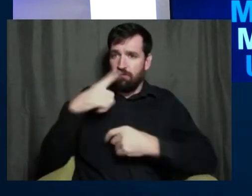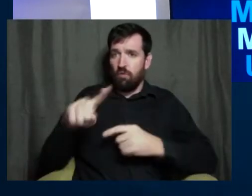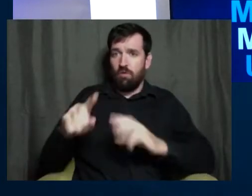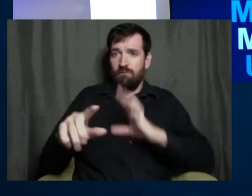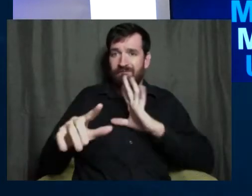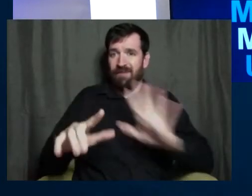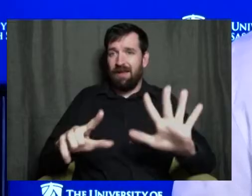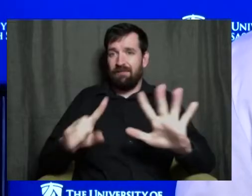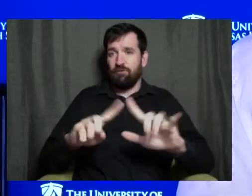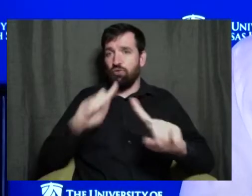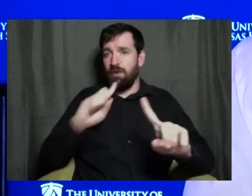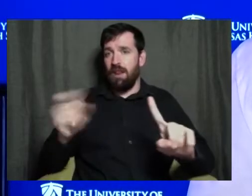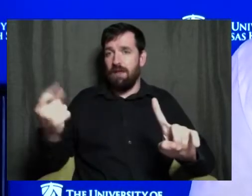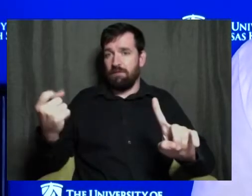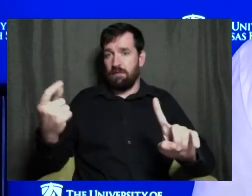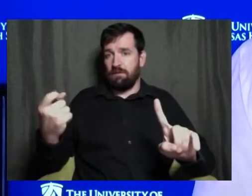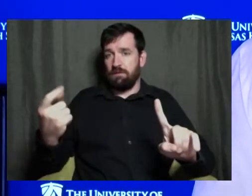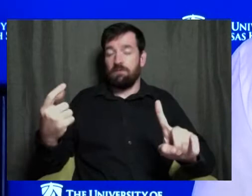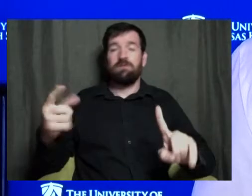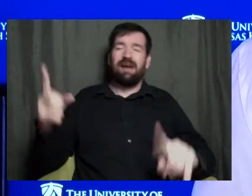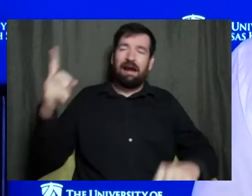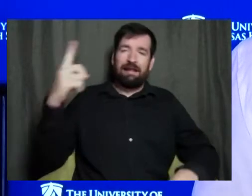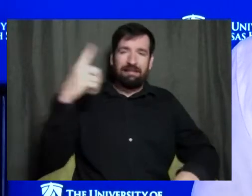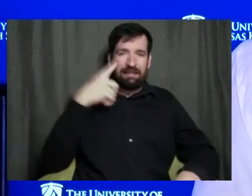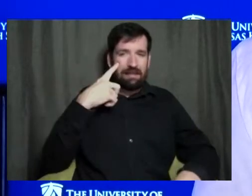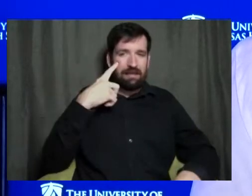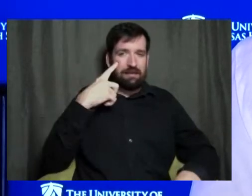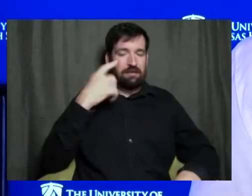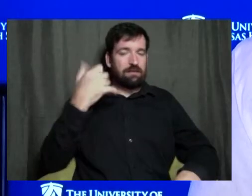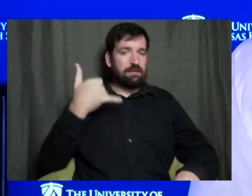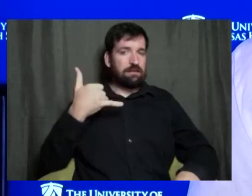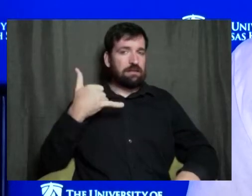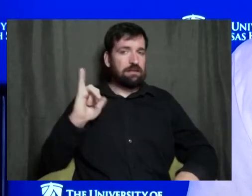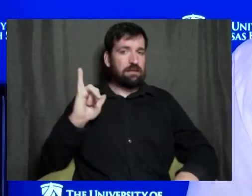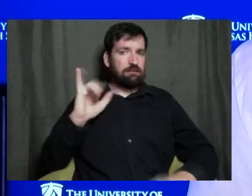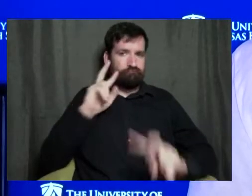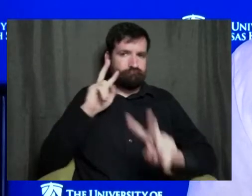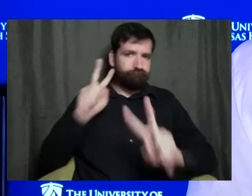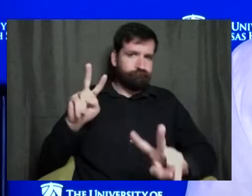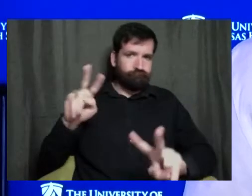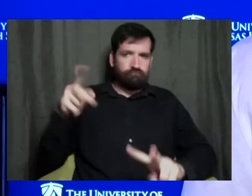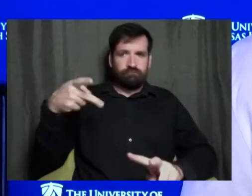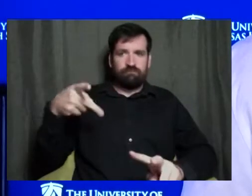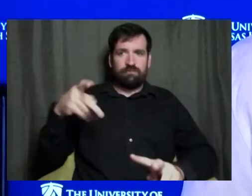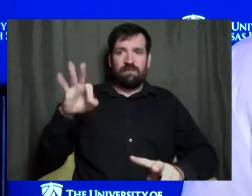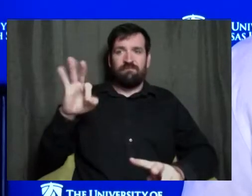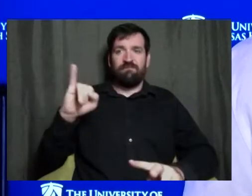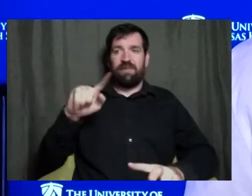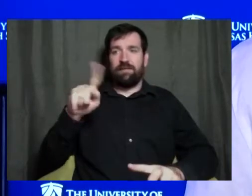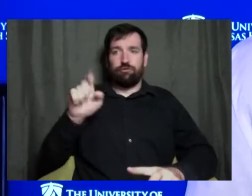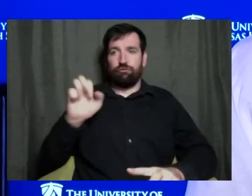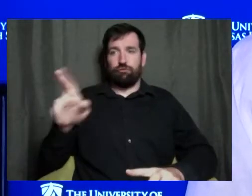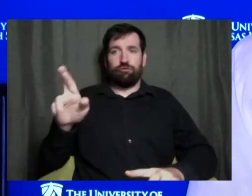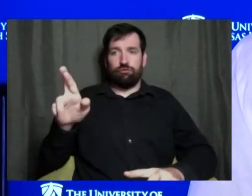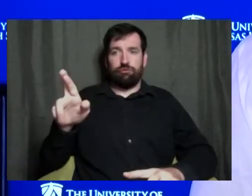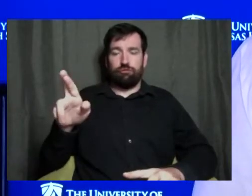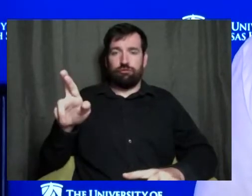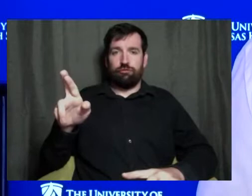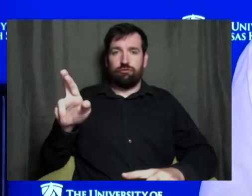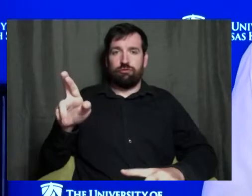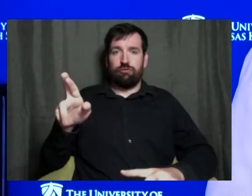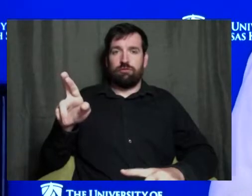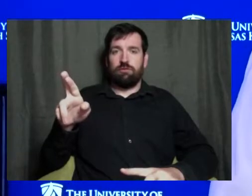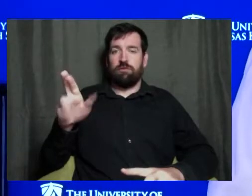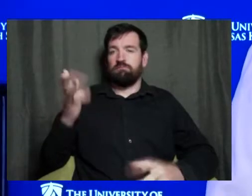we at? I thought we were still looking for Pfizer now at maybe the first